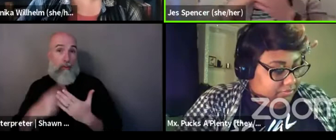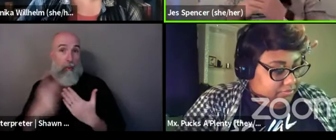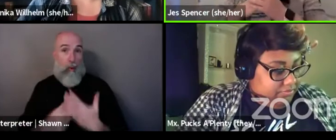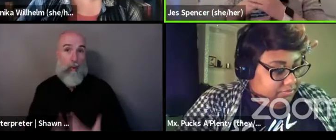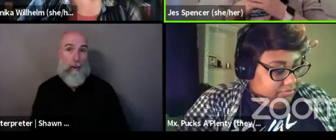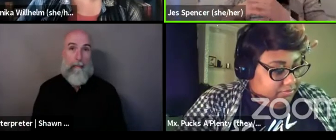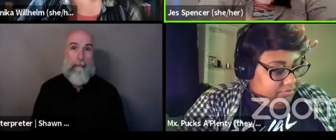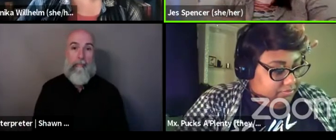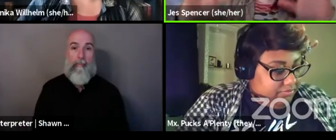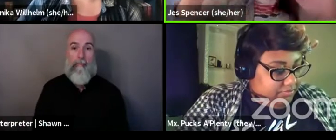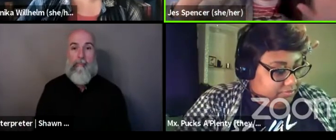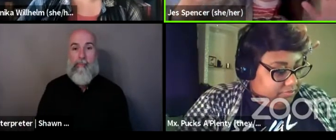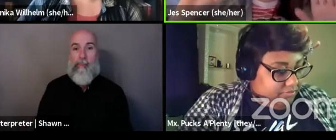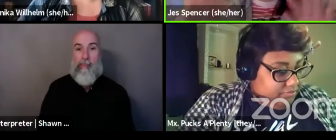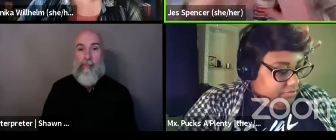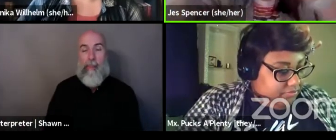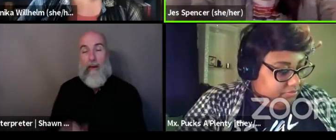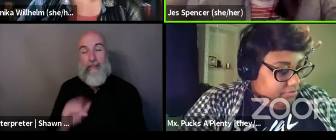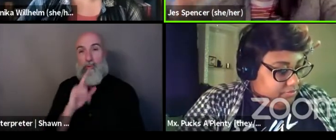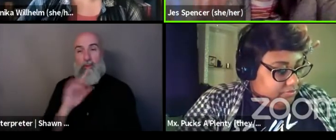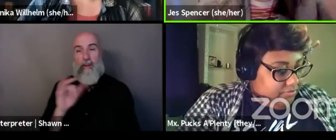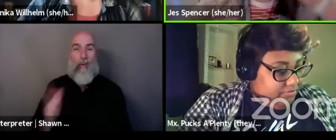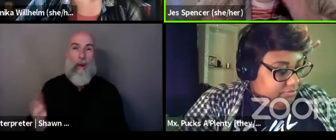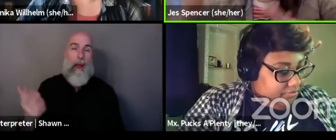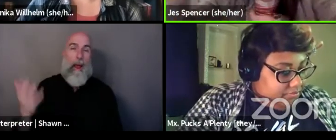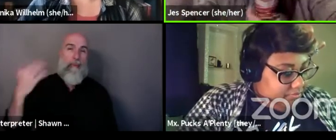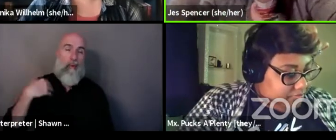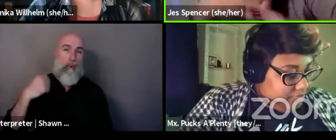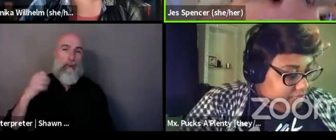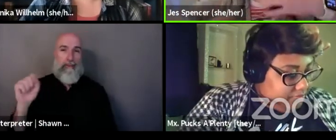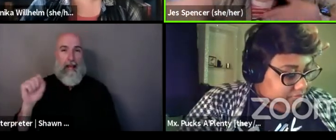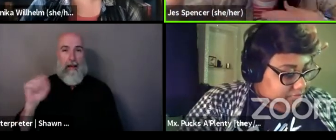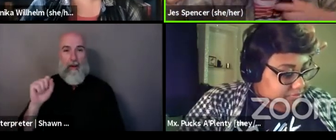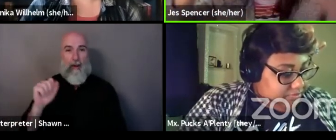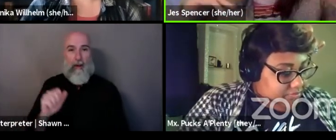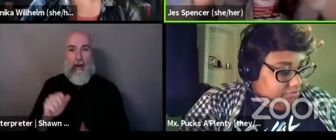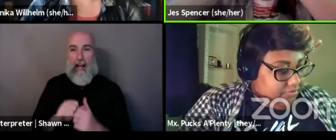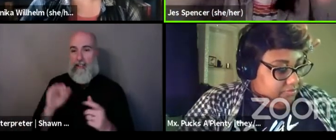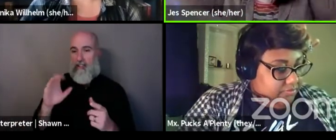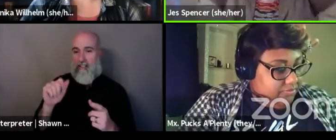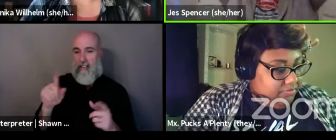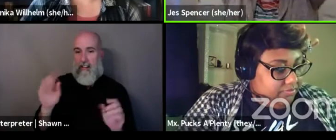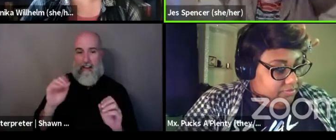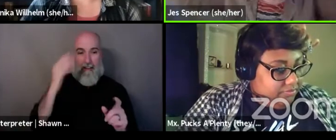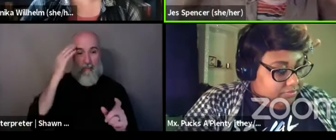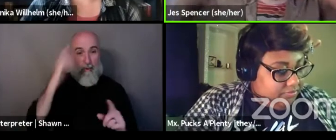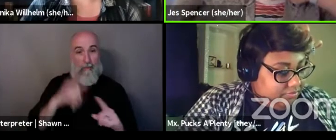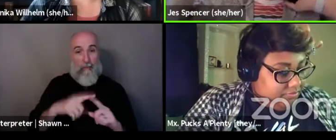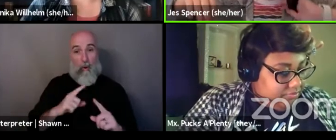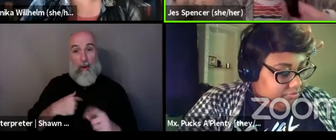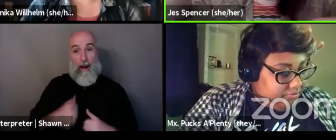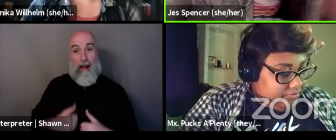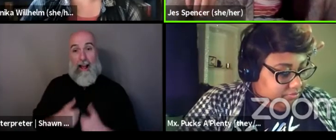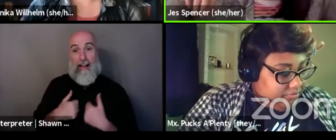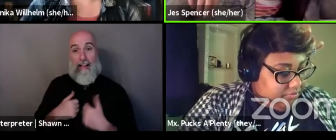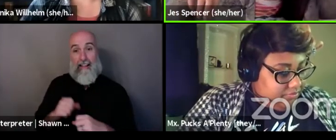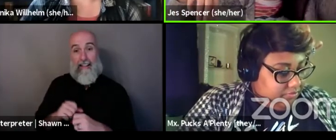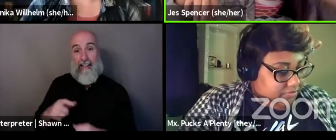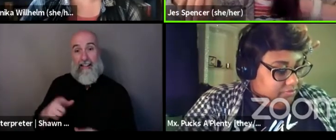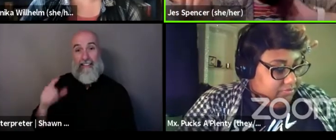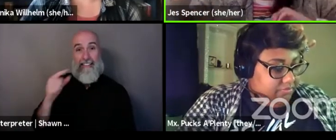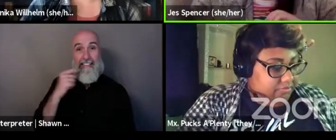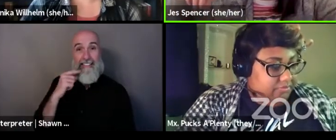I was, this is like way before Seattle, so this is a Jessica none of y'all knew, but when I lived in San